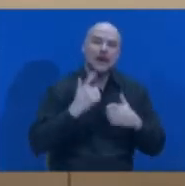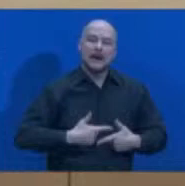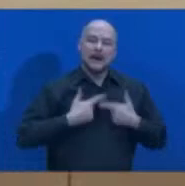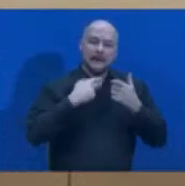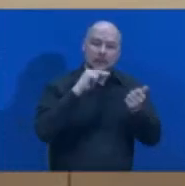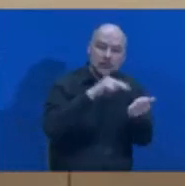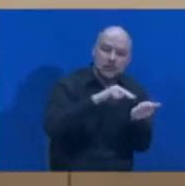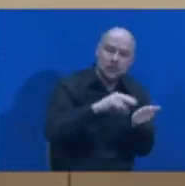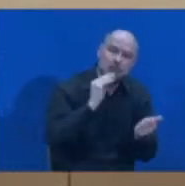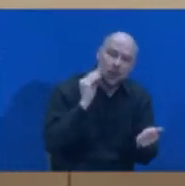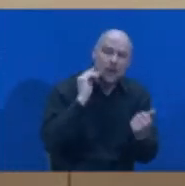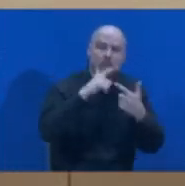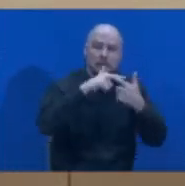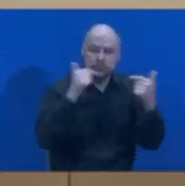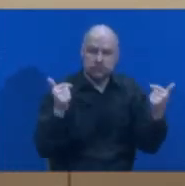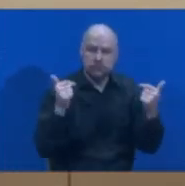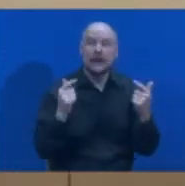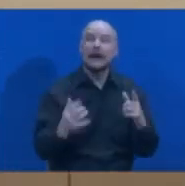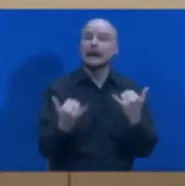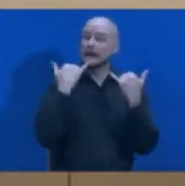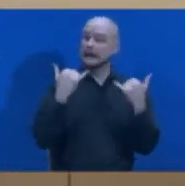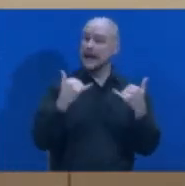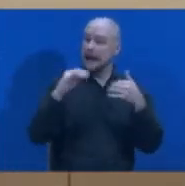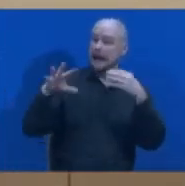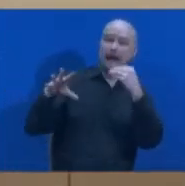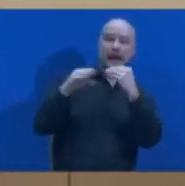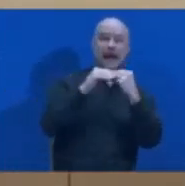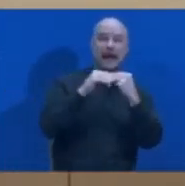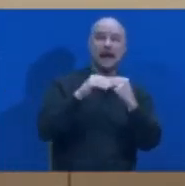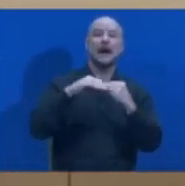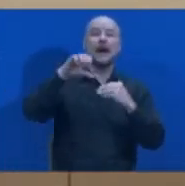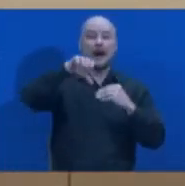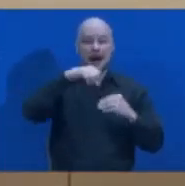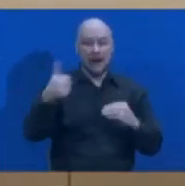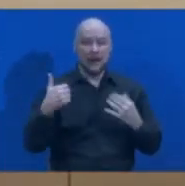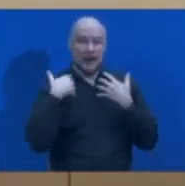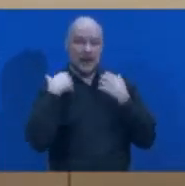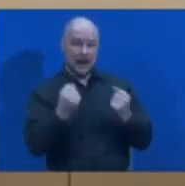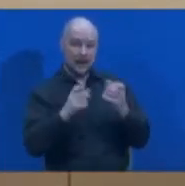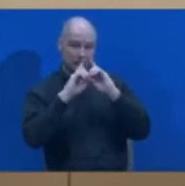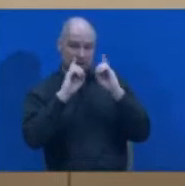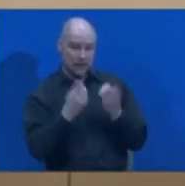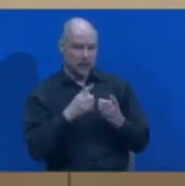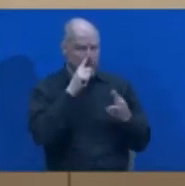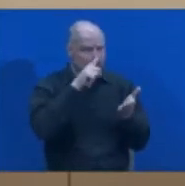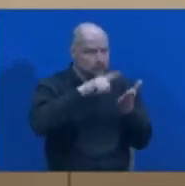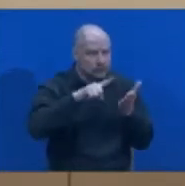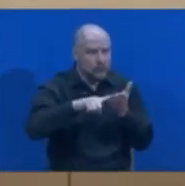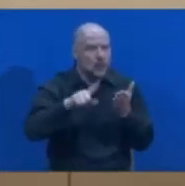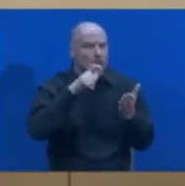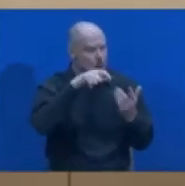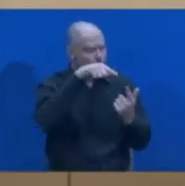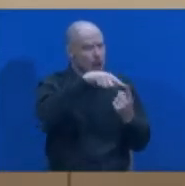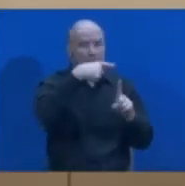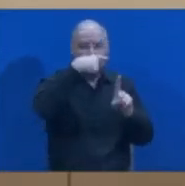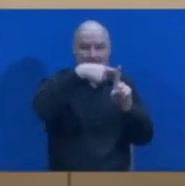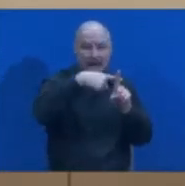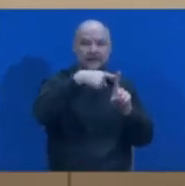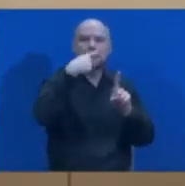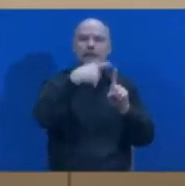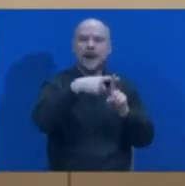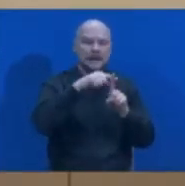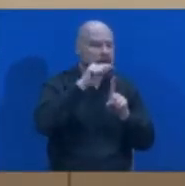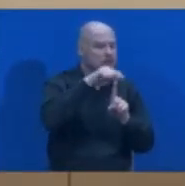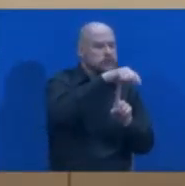community. We're also adding individuals identified by the health department through cluster or contact investigation that we